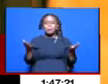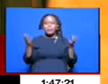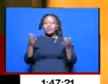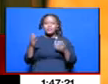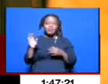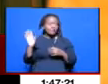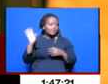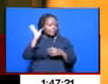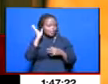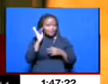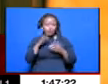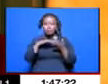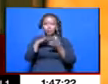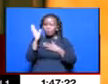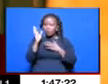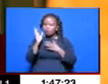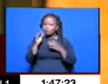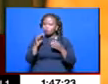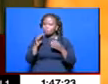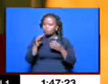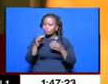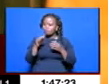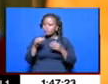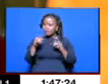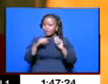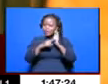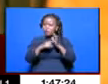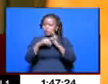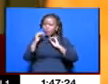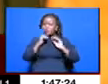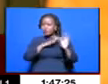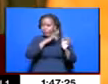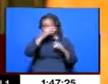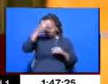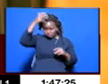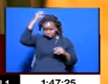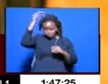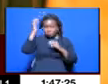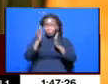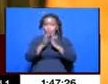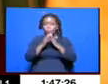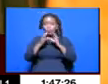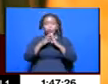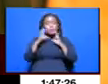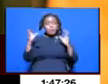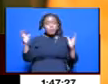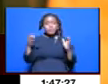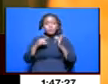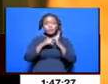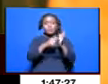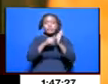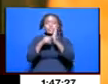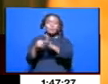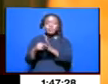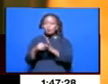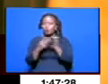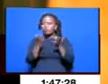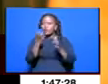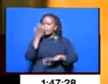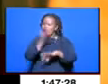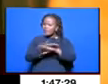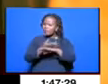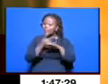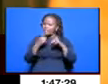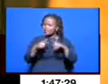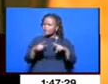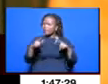of a lion in the wild stirred in me images of the terrifying language so